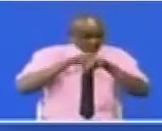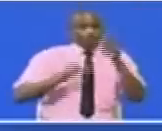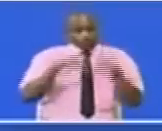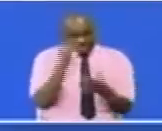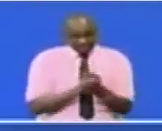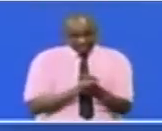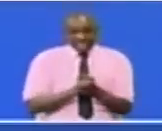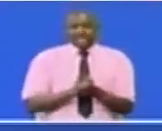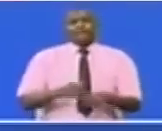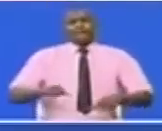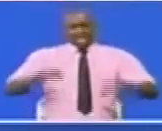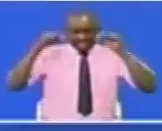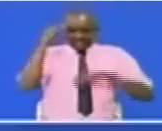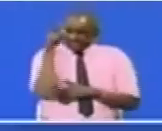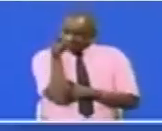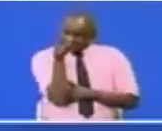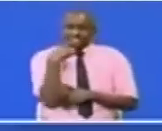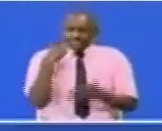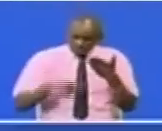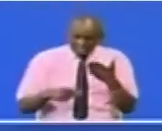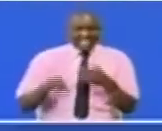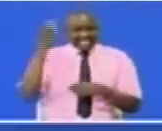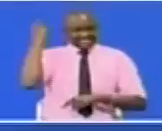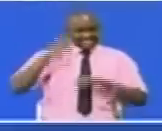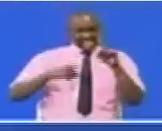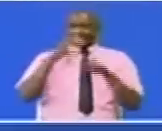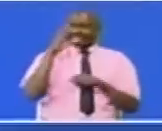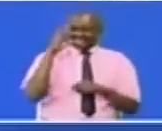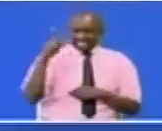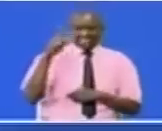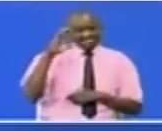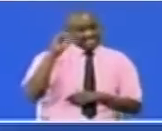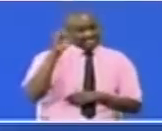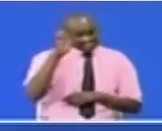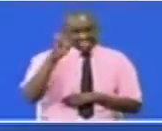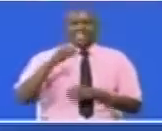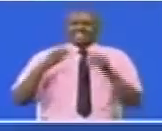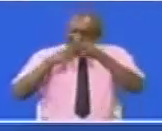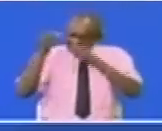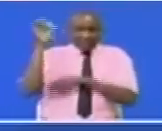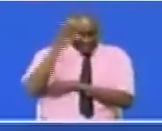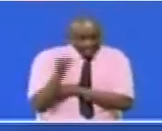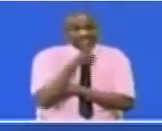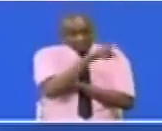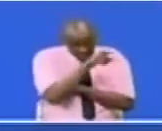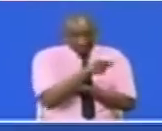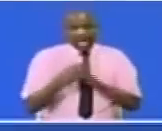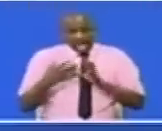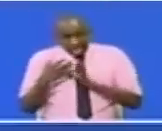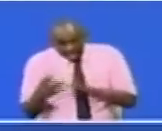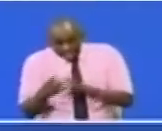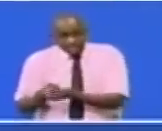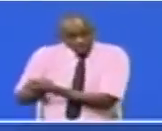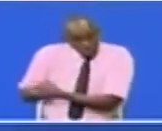school principal, Paula Gali Otula, during last year's KCSE exams, 90% of those in sports, mostly rugby, hockey, handball